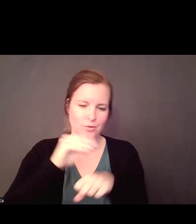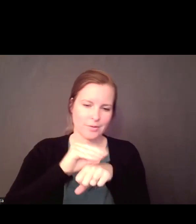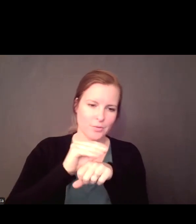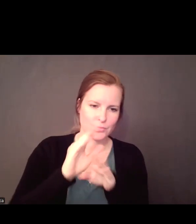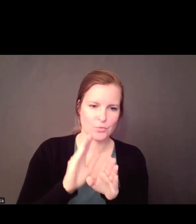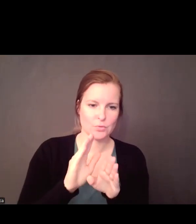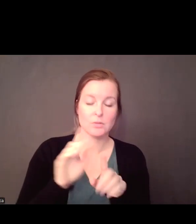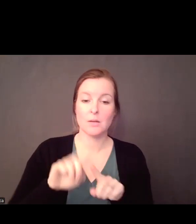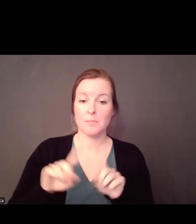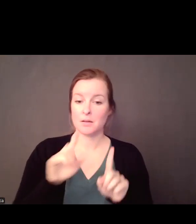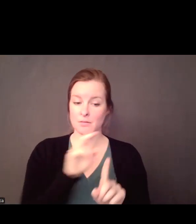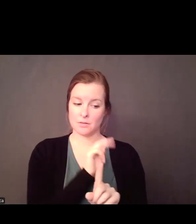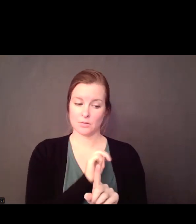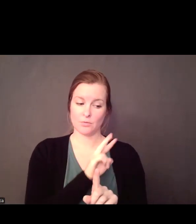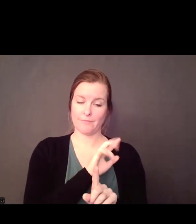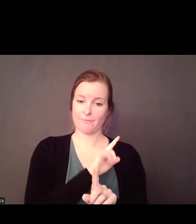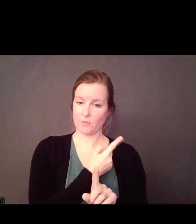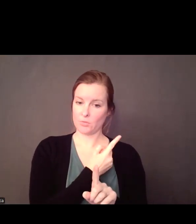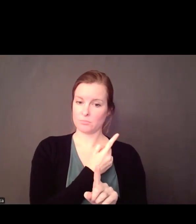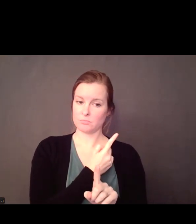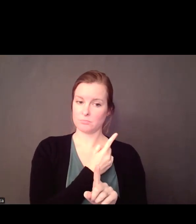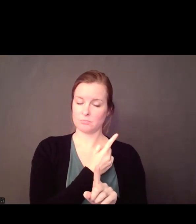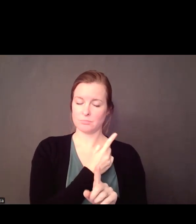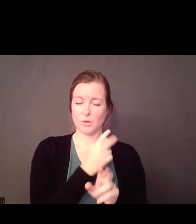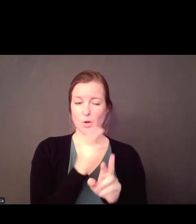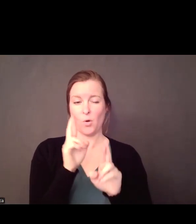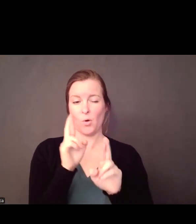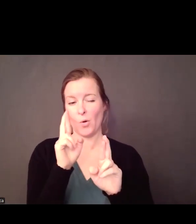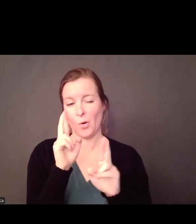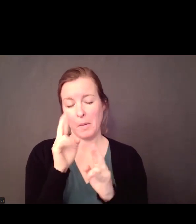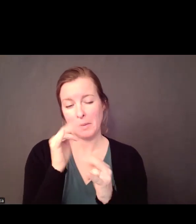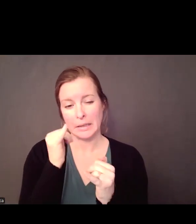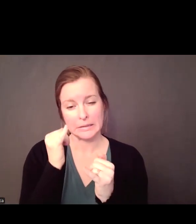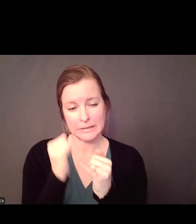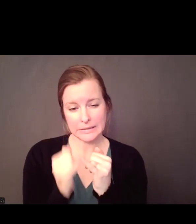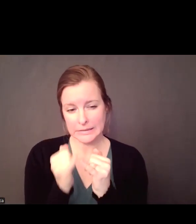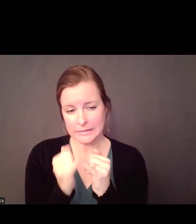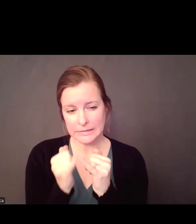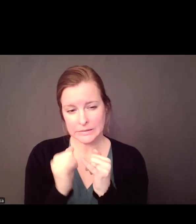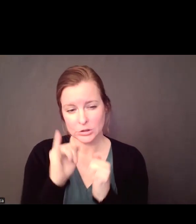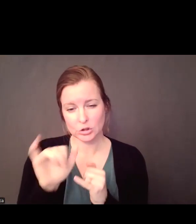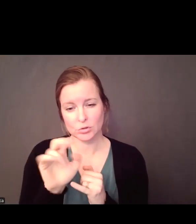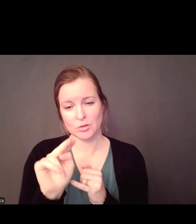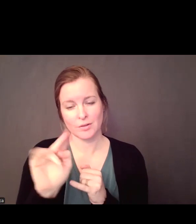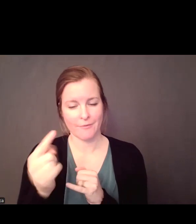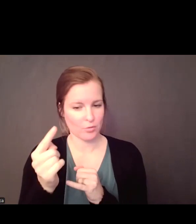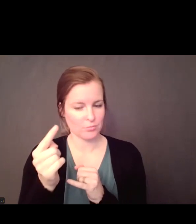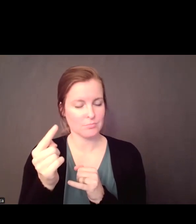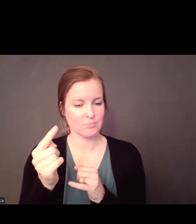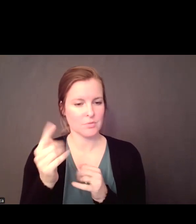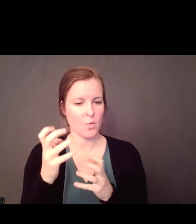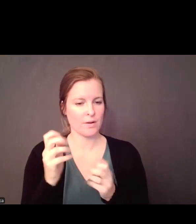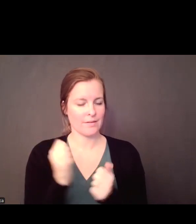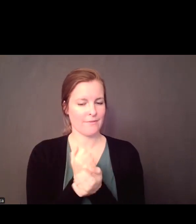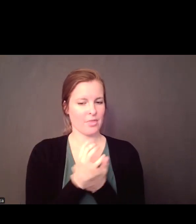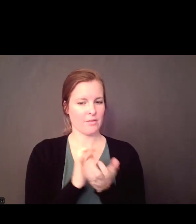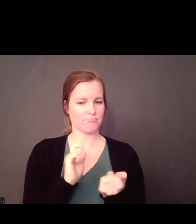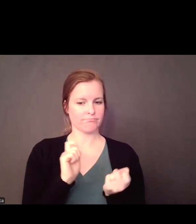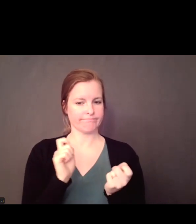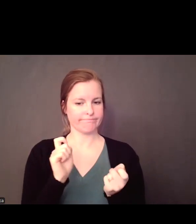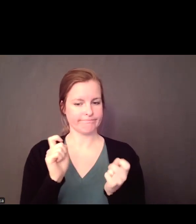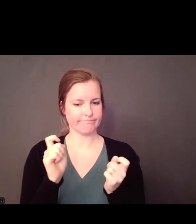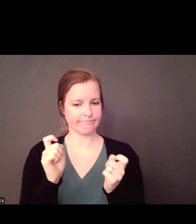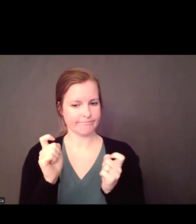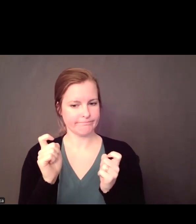November 1st, and we're hoping no later than January 1, to coincide with some of the changes ESOs were making with